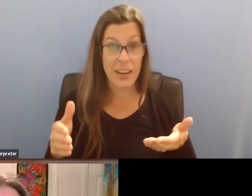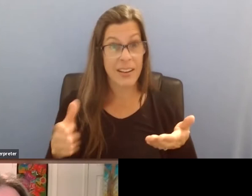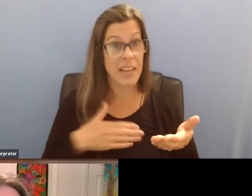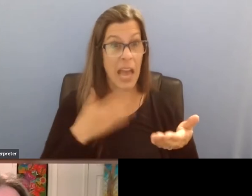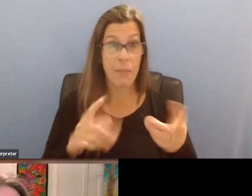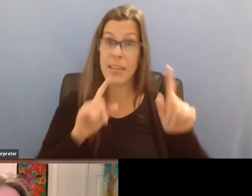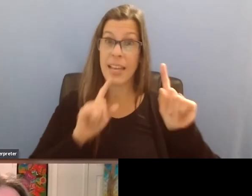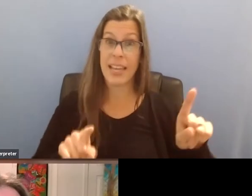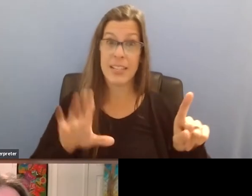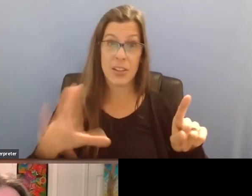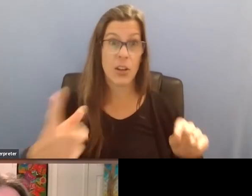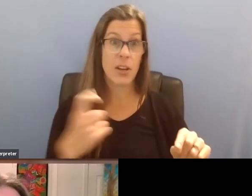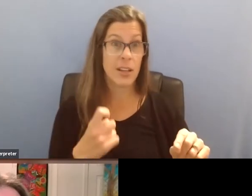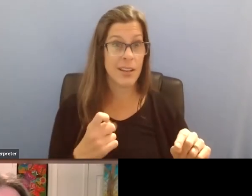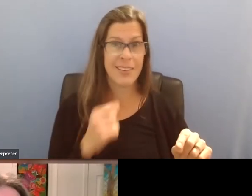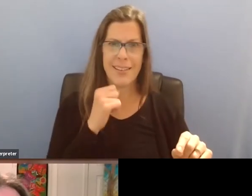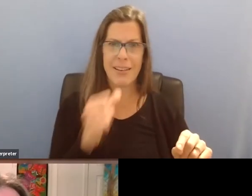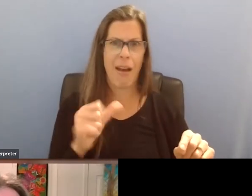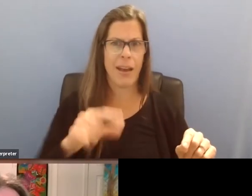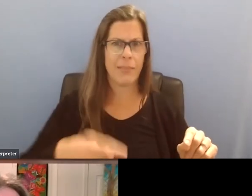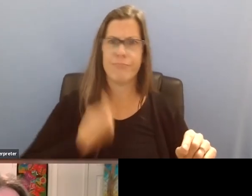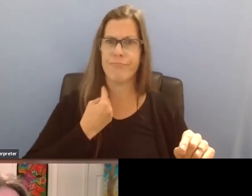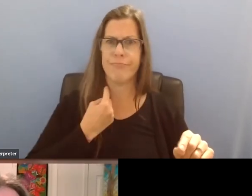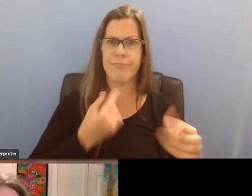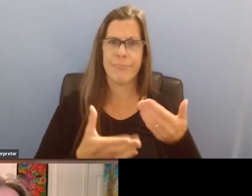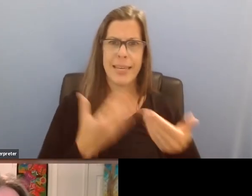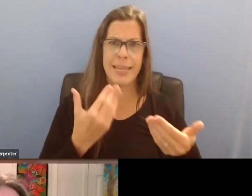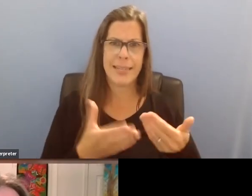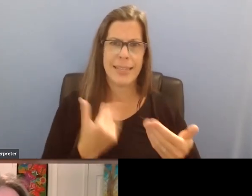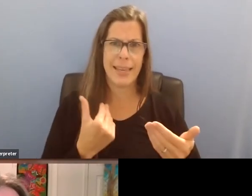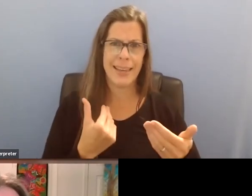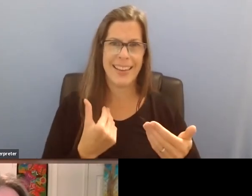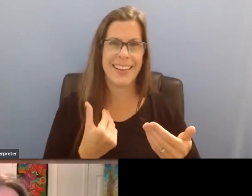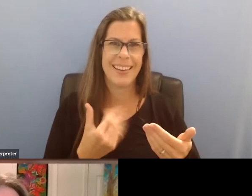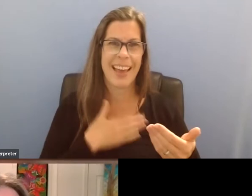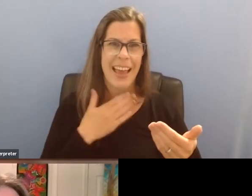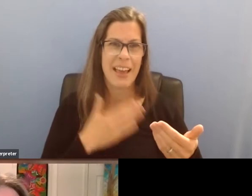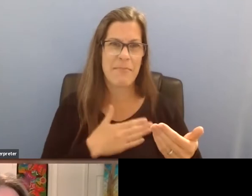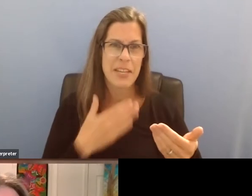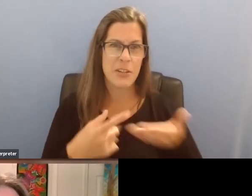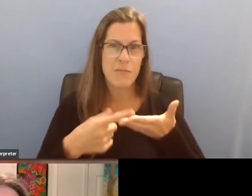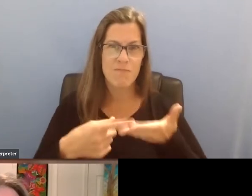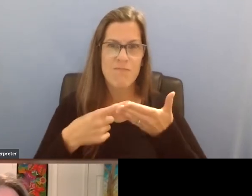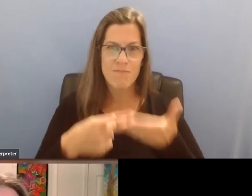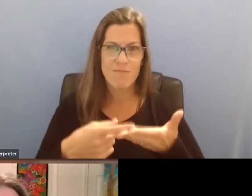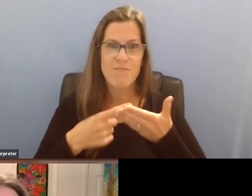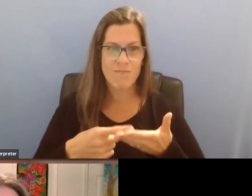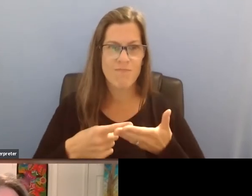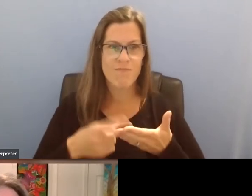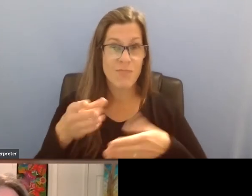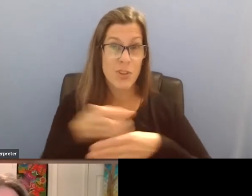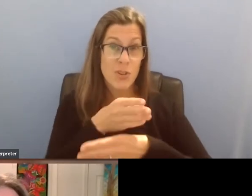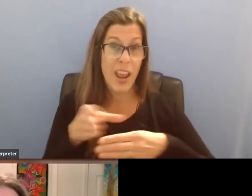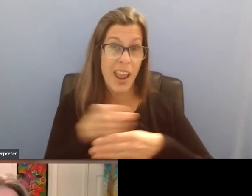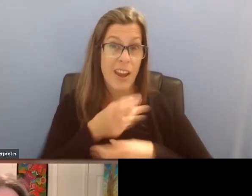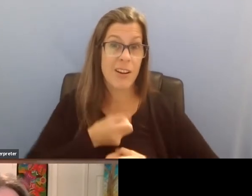question you ask. I'm not sensitive to speak of. And I'm happy to talk openly, as openly as I